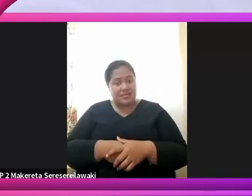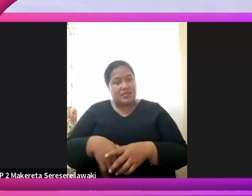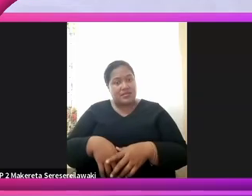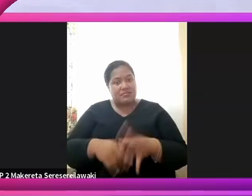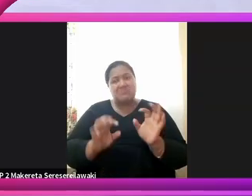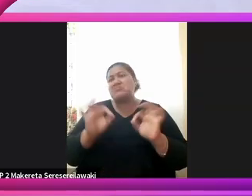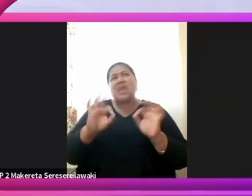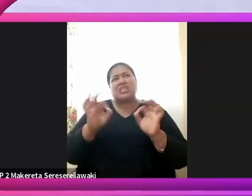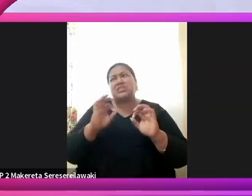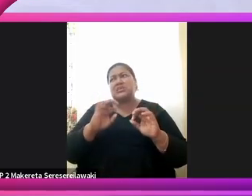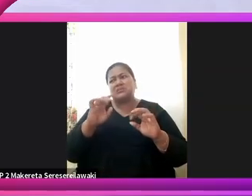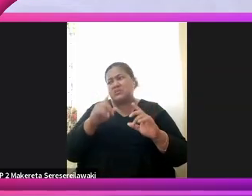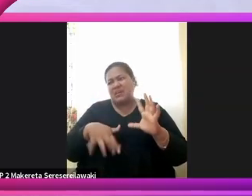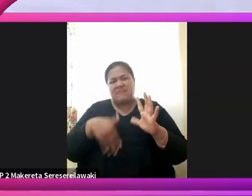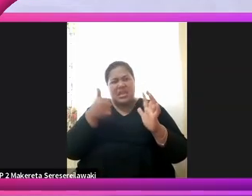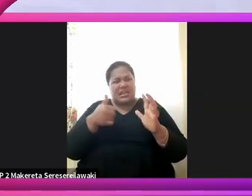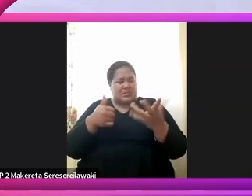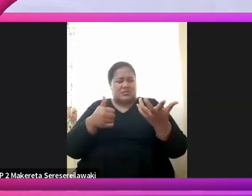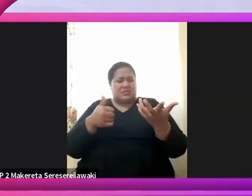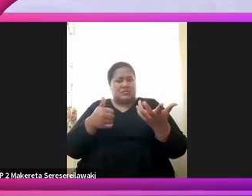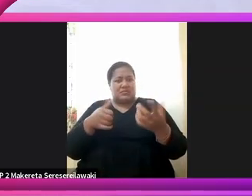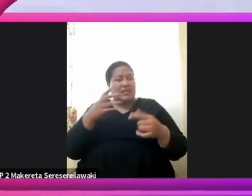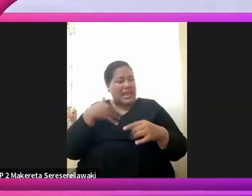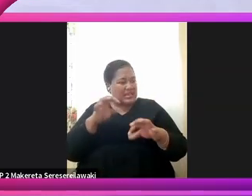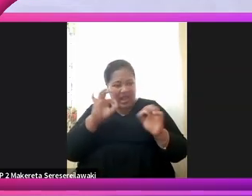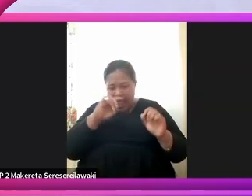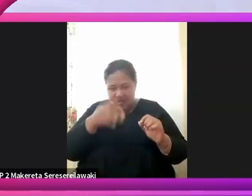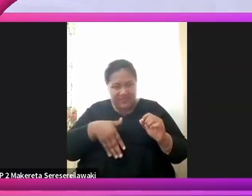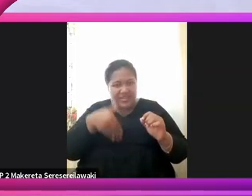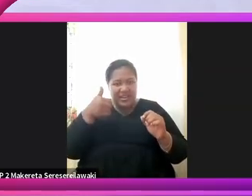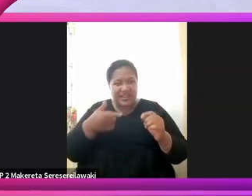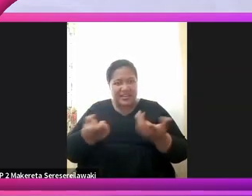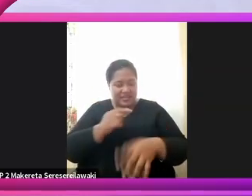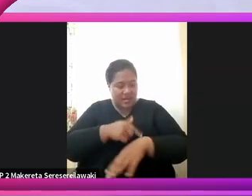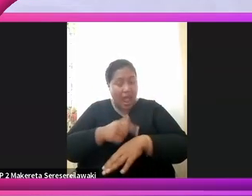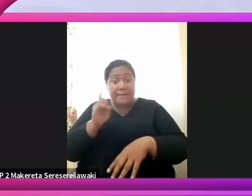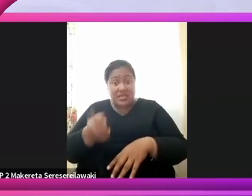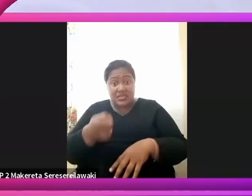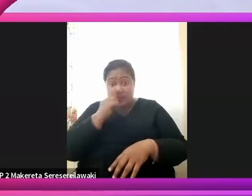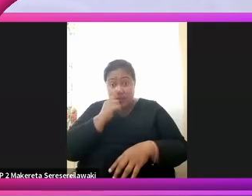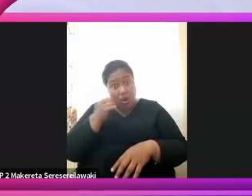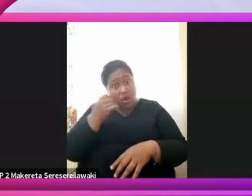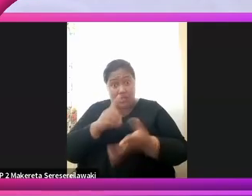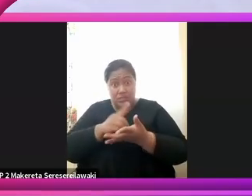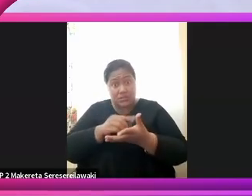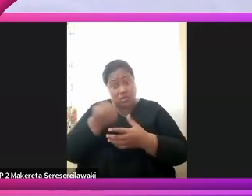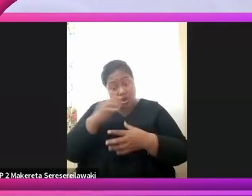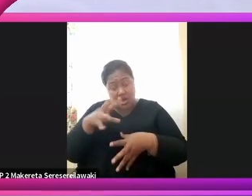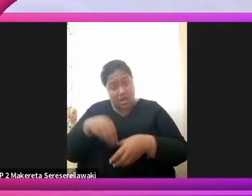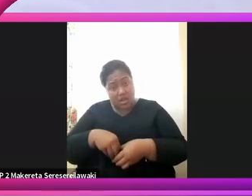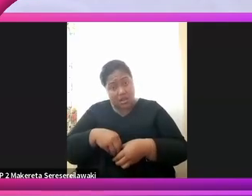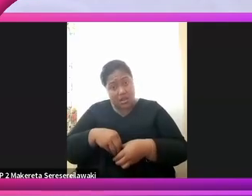symptom. You have infection until you have complication, but no symptom. But these people already, the disease already progressed on that person,